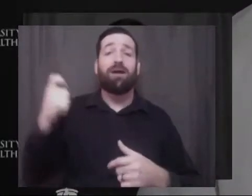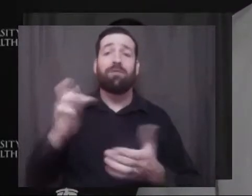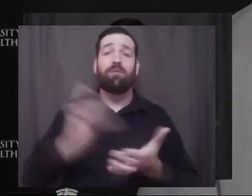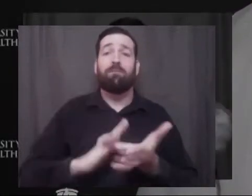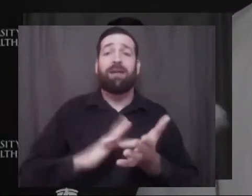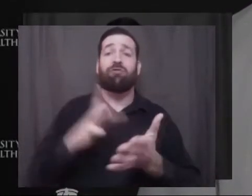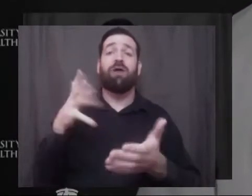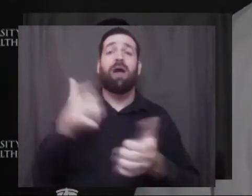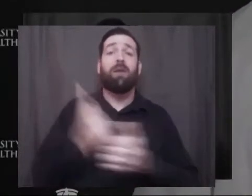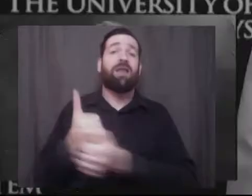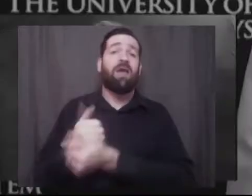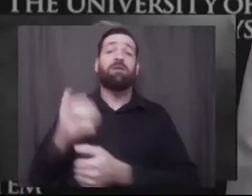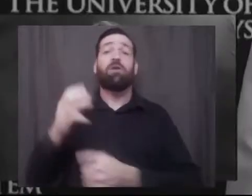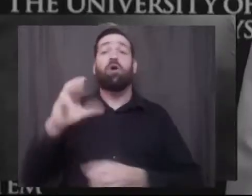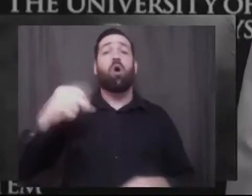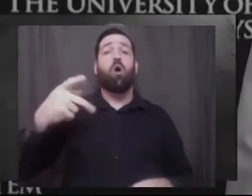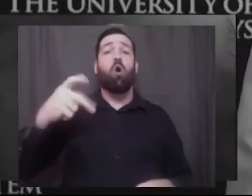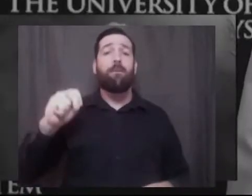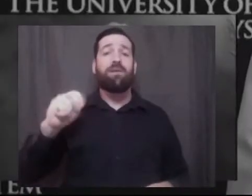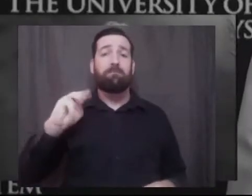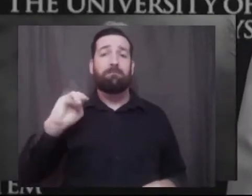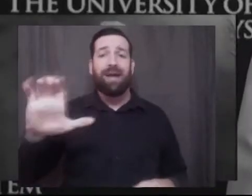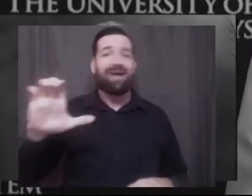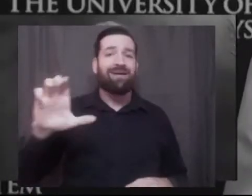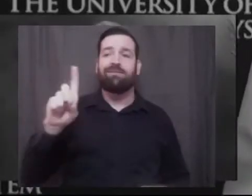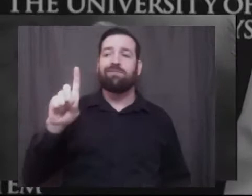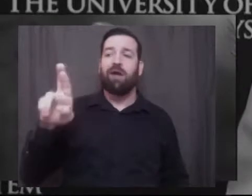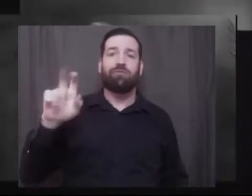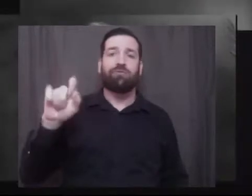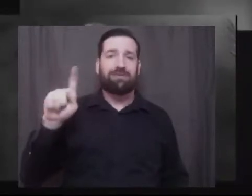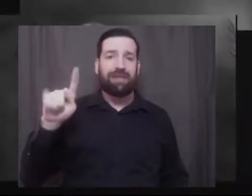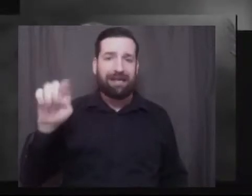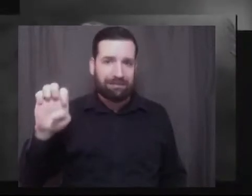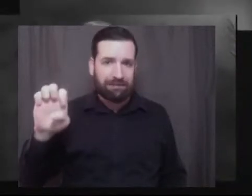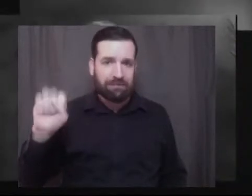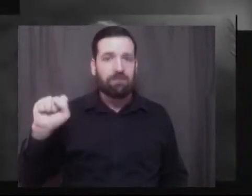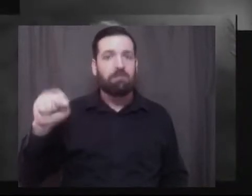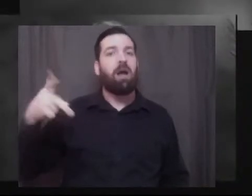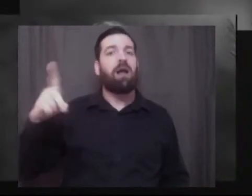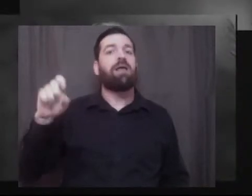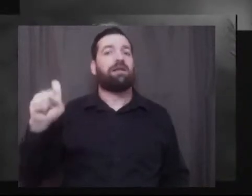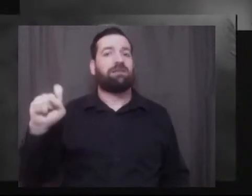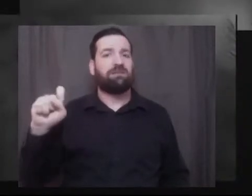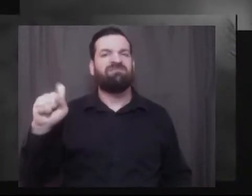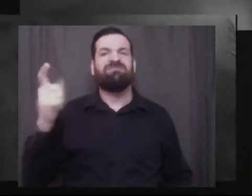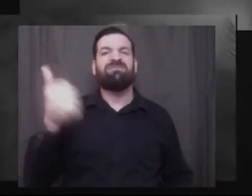Mics with Dr. Stites podcasts. Now, everywhere podcasts are available.